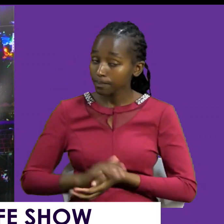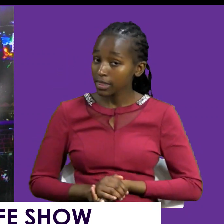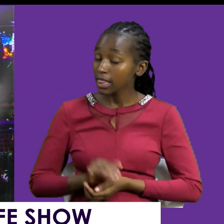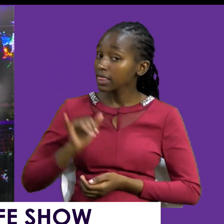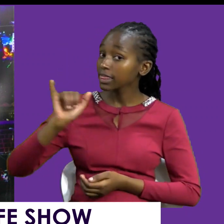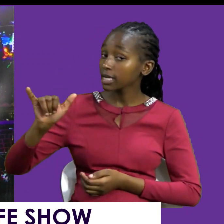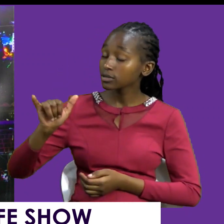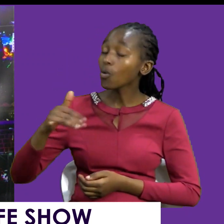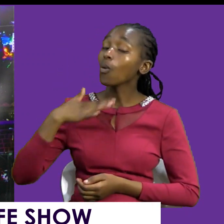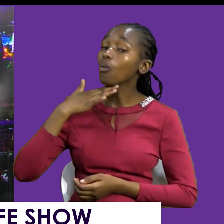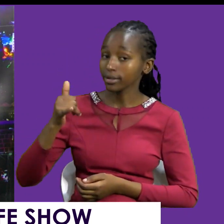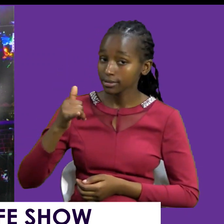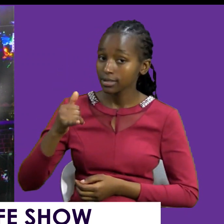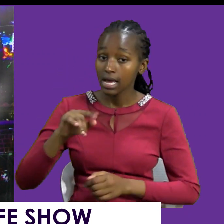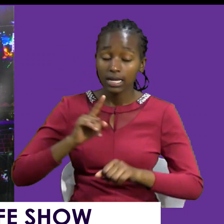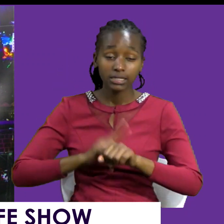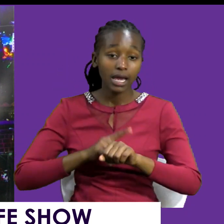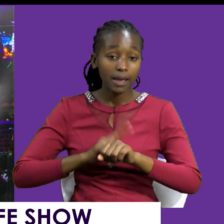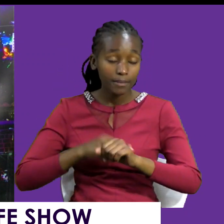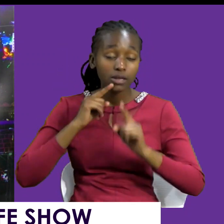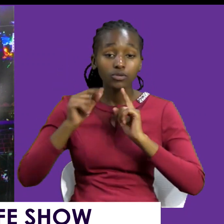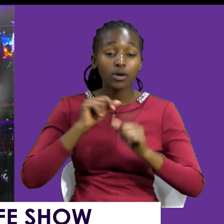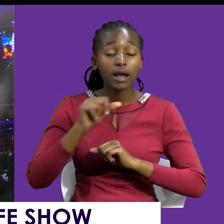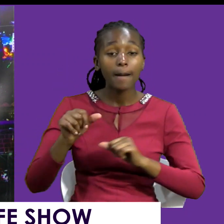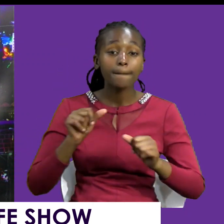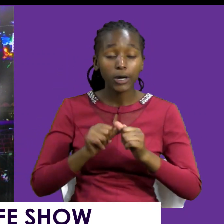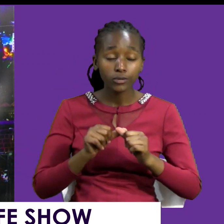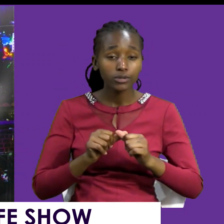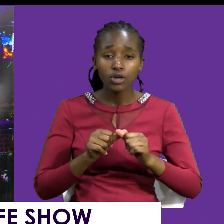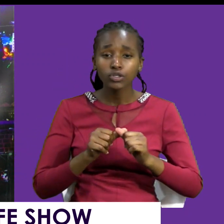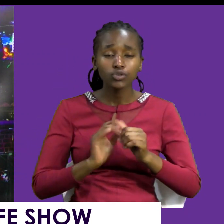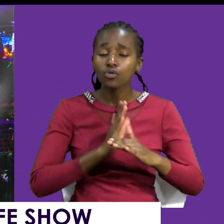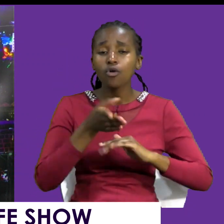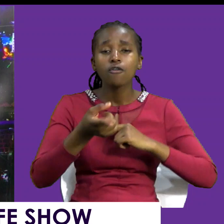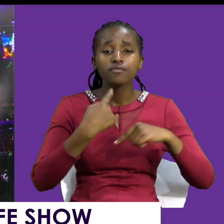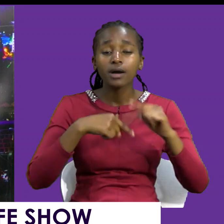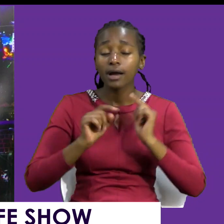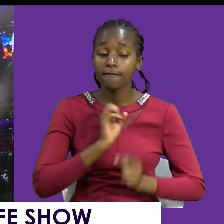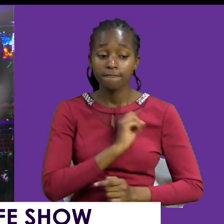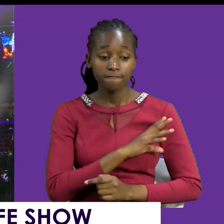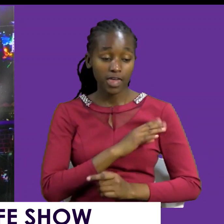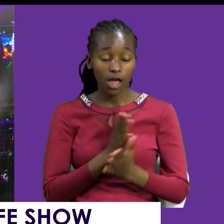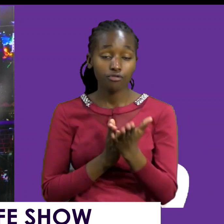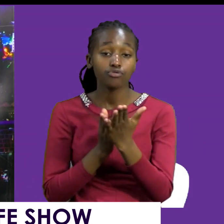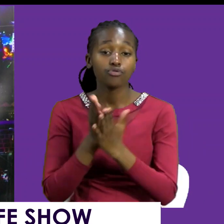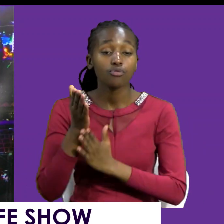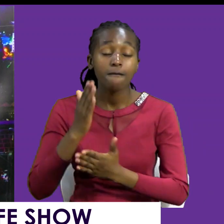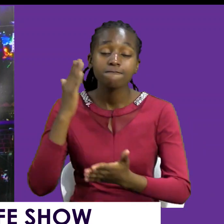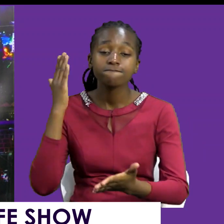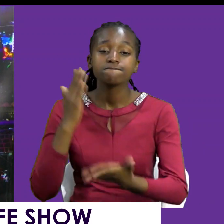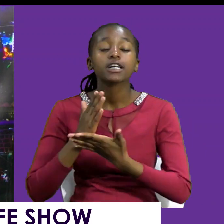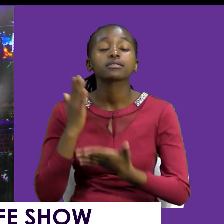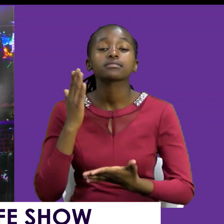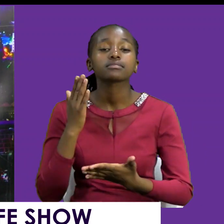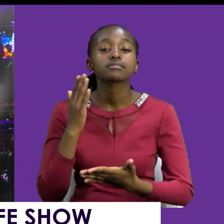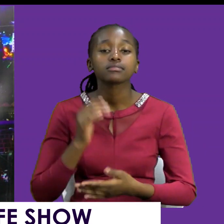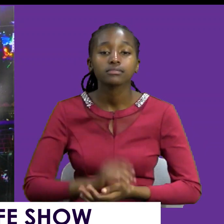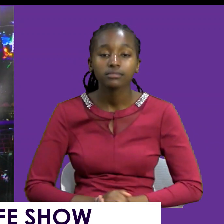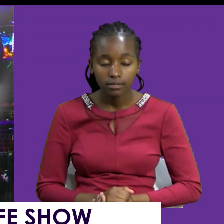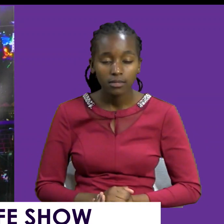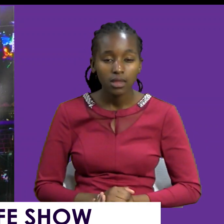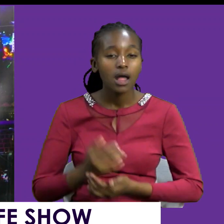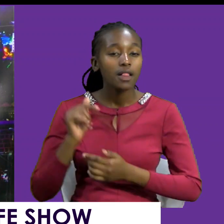was talking about overcoming fears with facts. It was a show that was aimed at bringing faith to